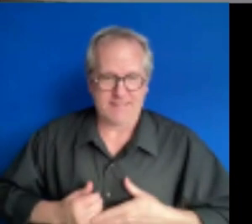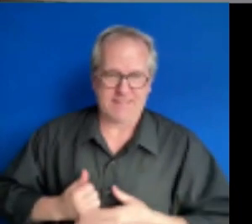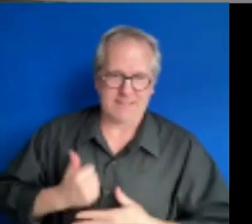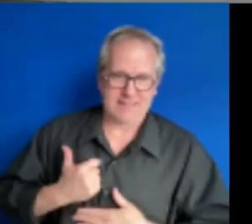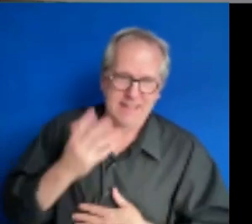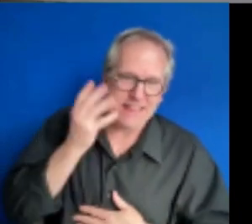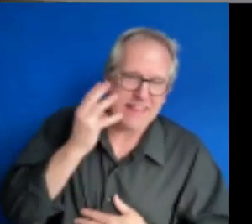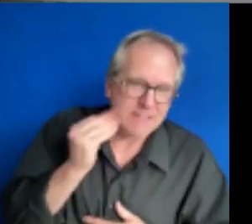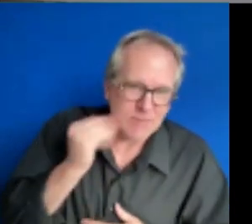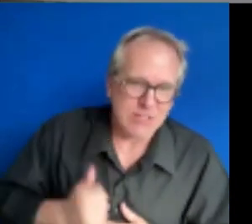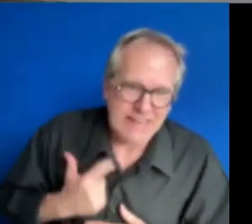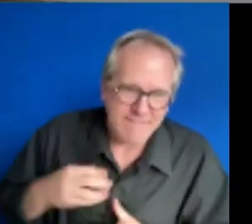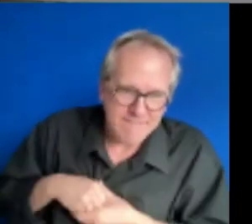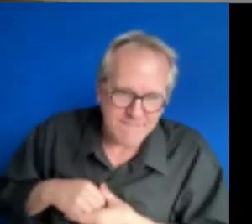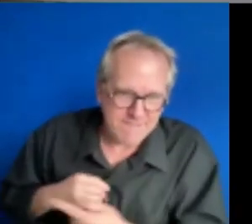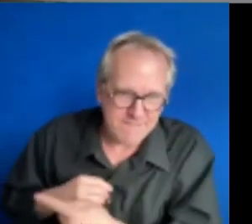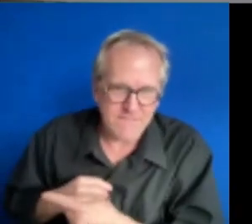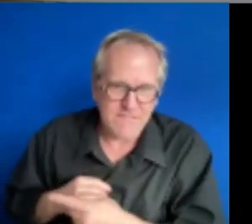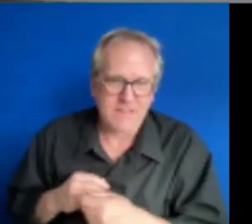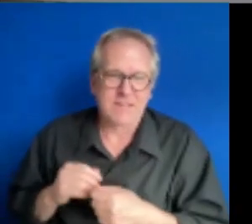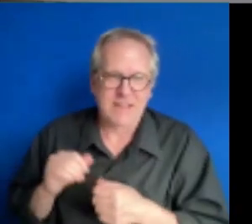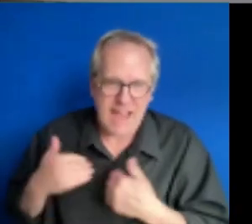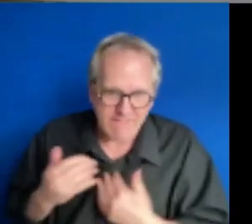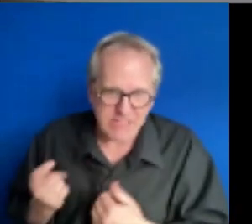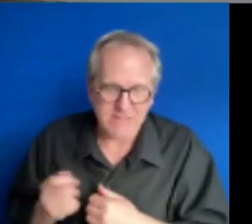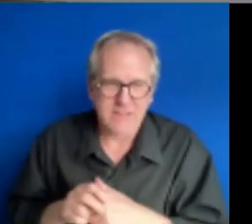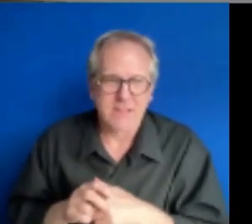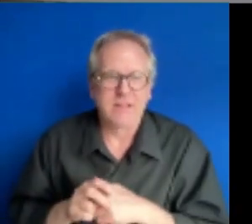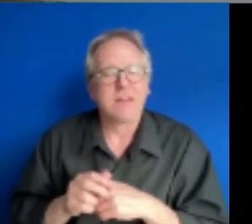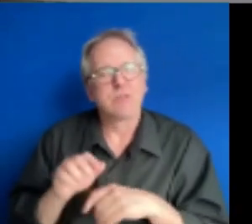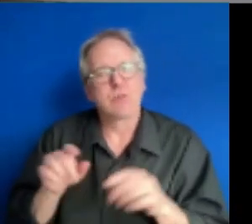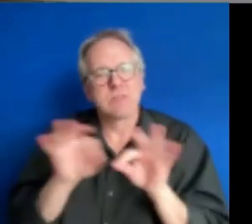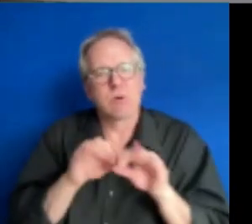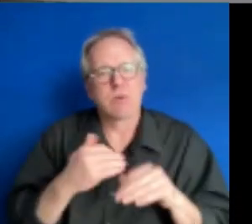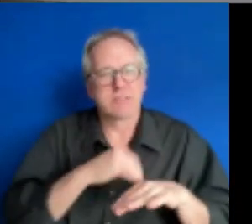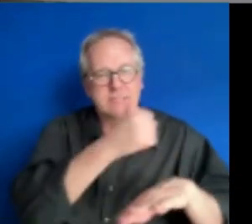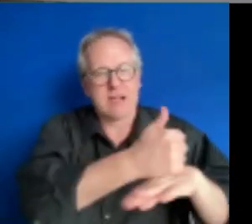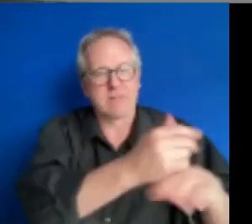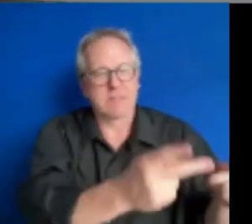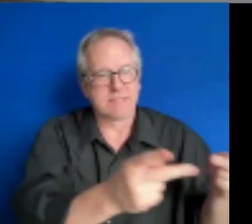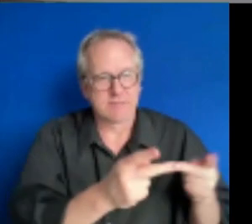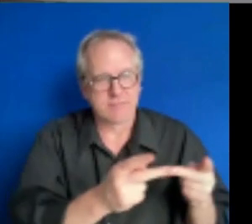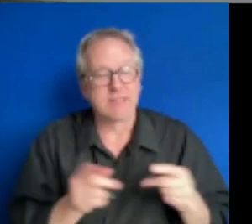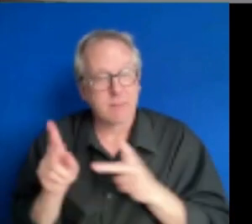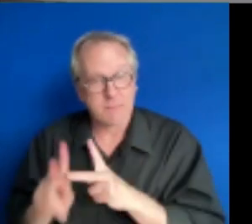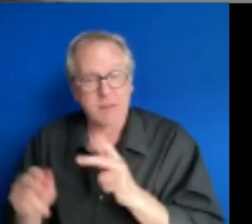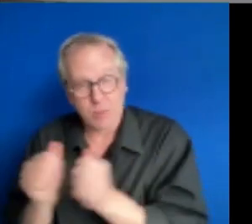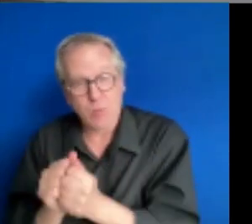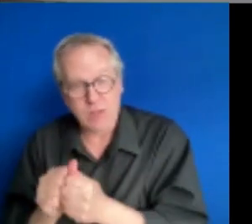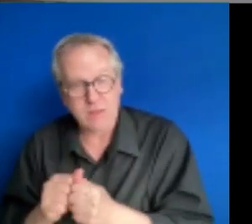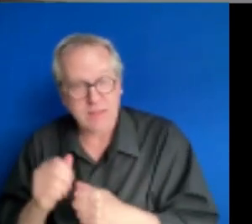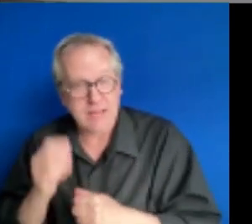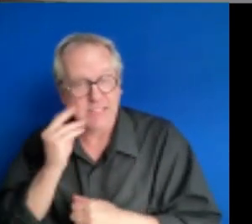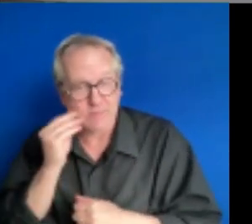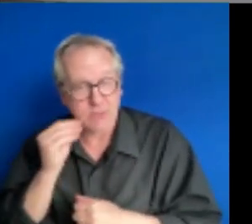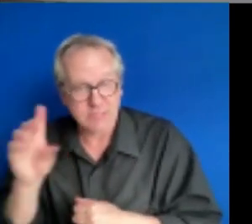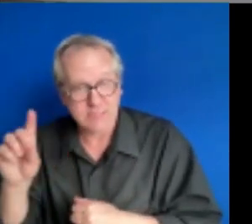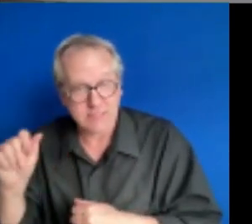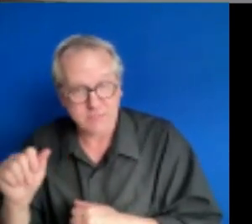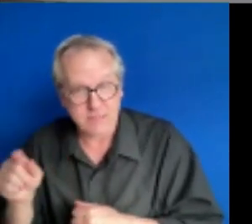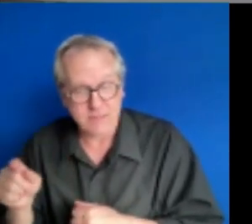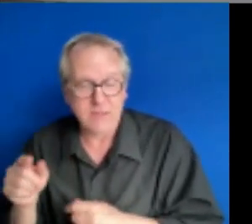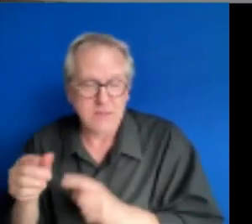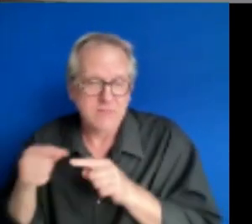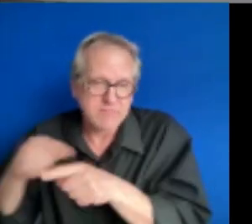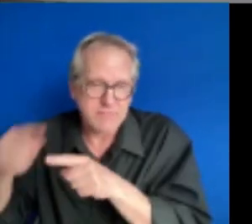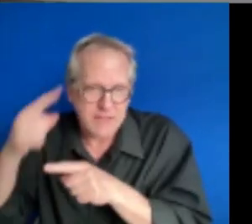important that we make space not just for people who are experiencing and living with disabilities, specifically mental